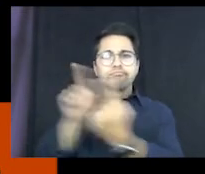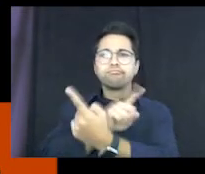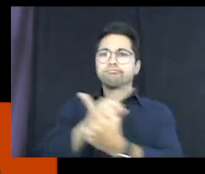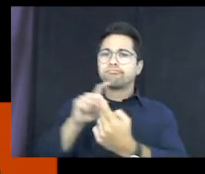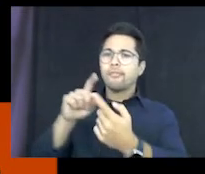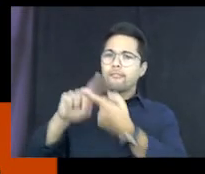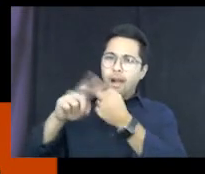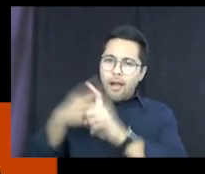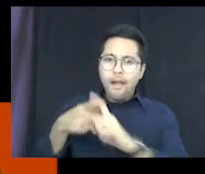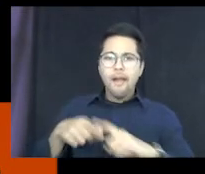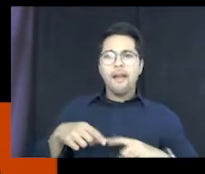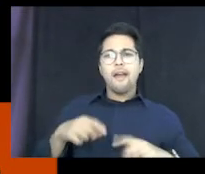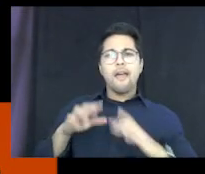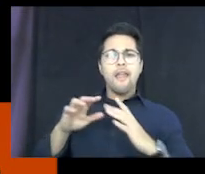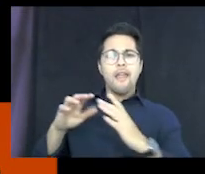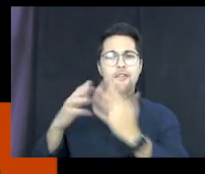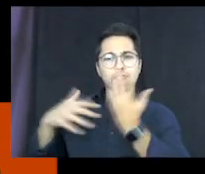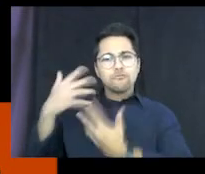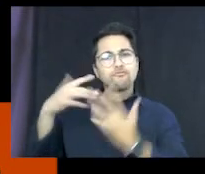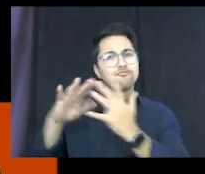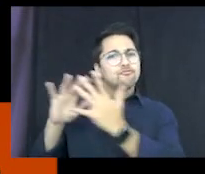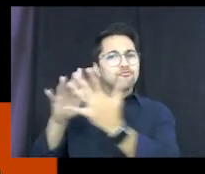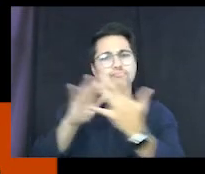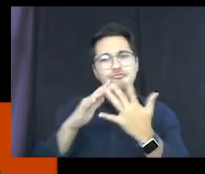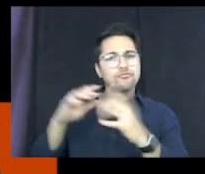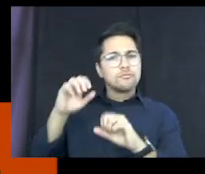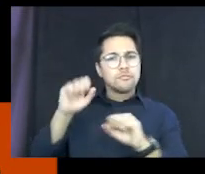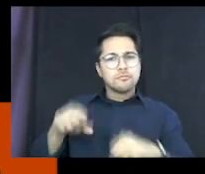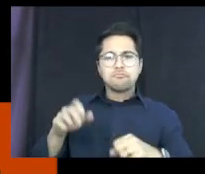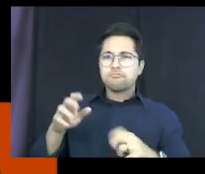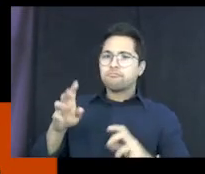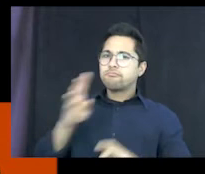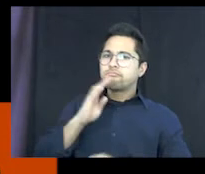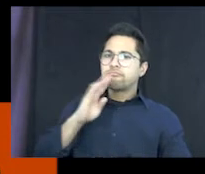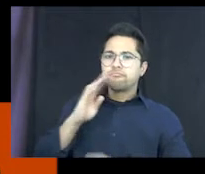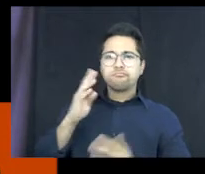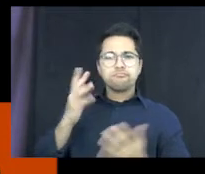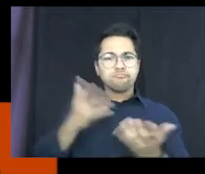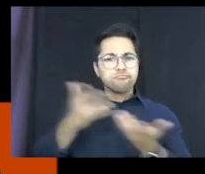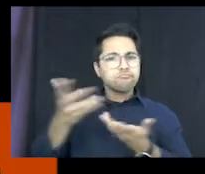social networks where they can speak freely about their issues.